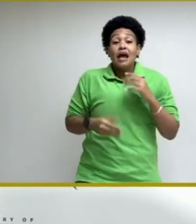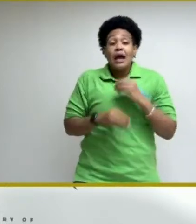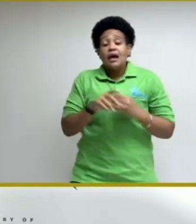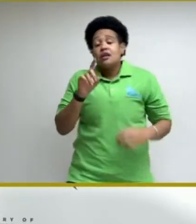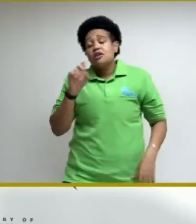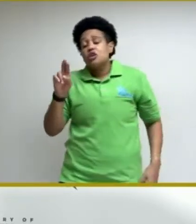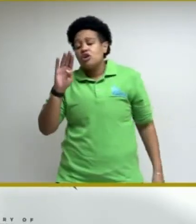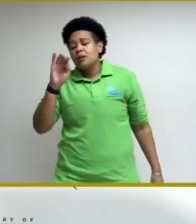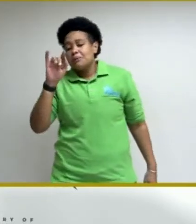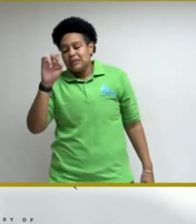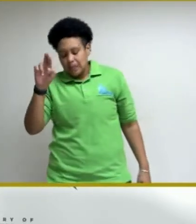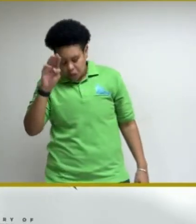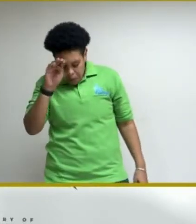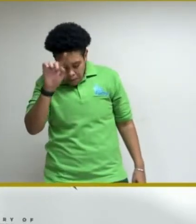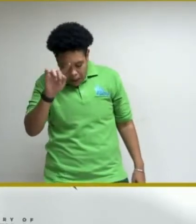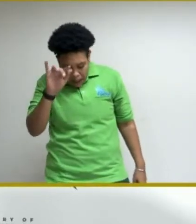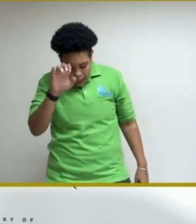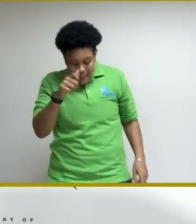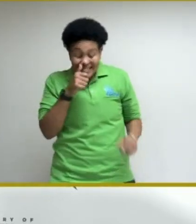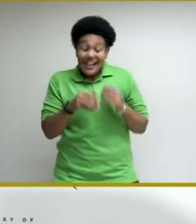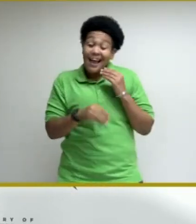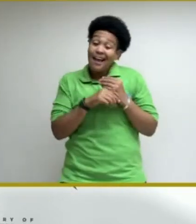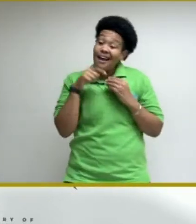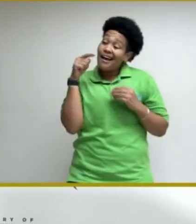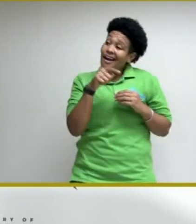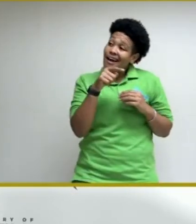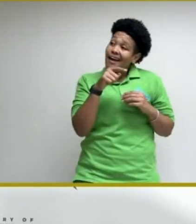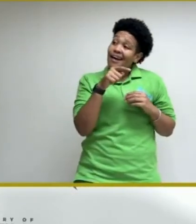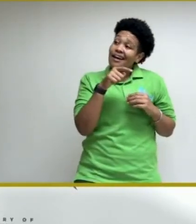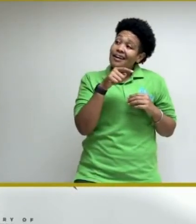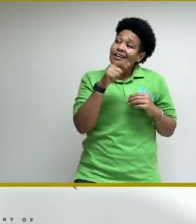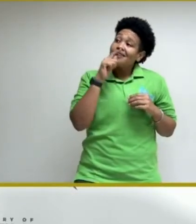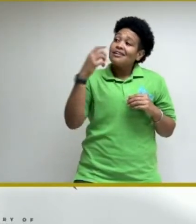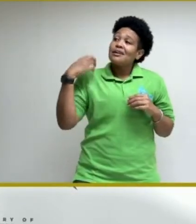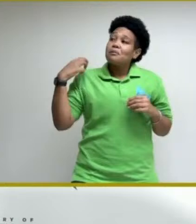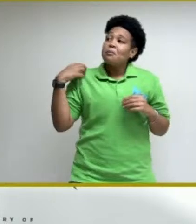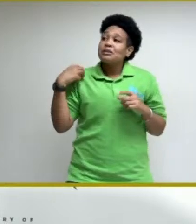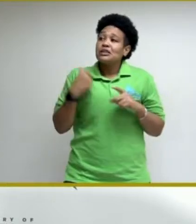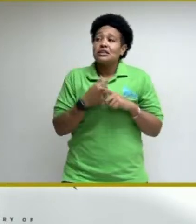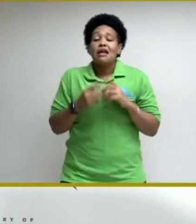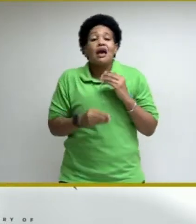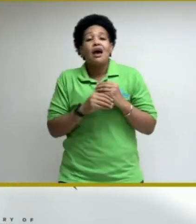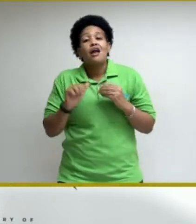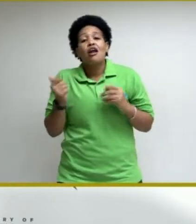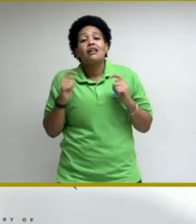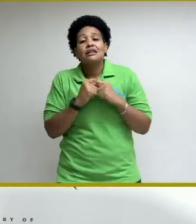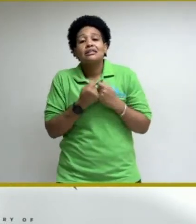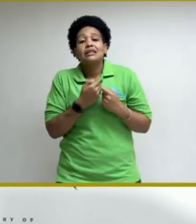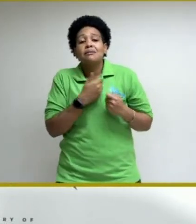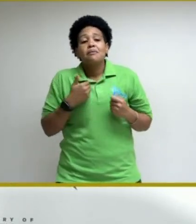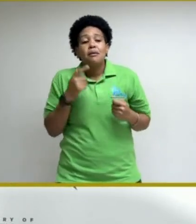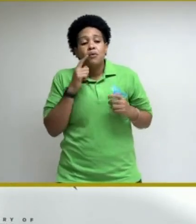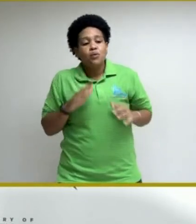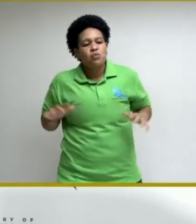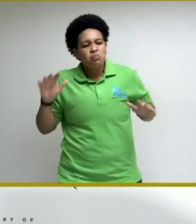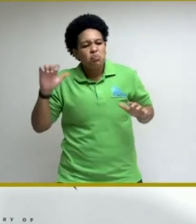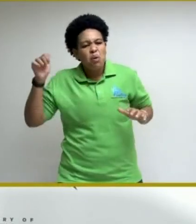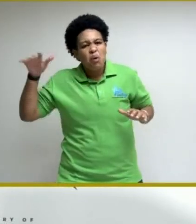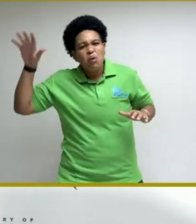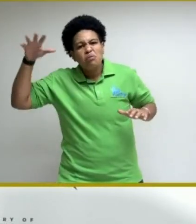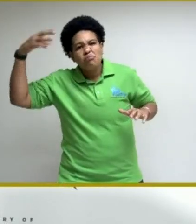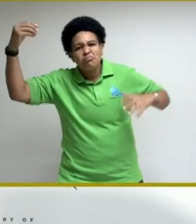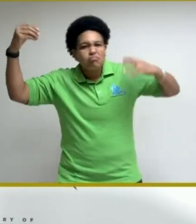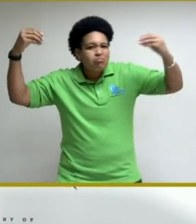Dr. Bissesa-McKenzie, and the PS and the other team members are elsewhere tending